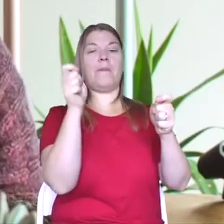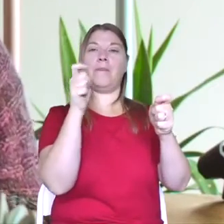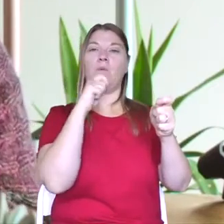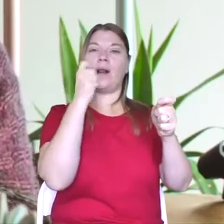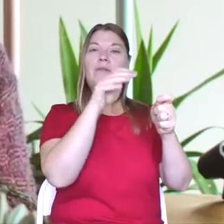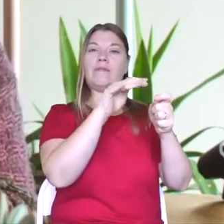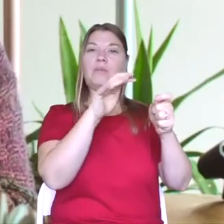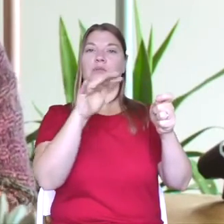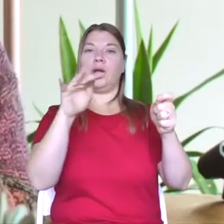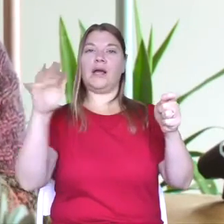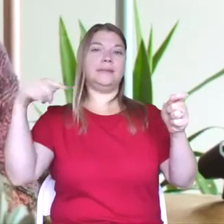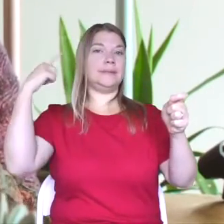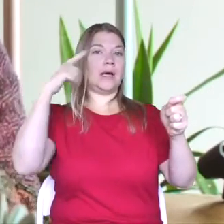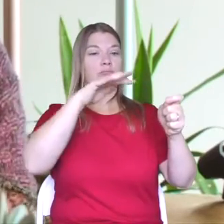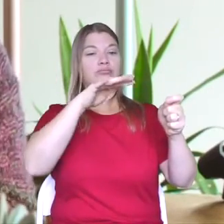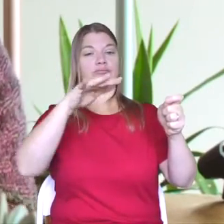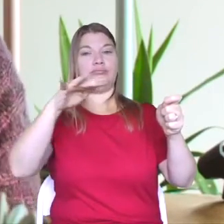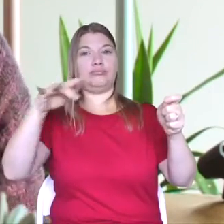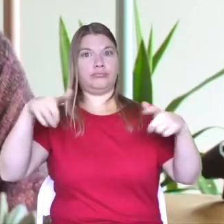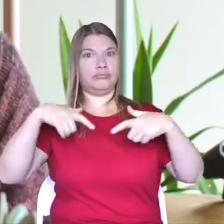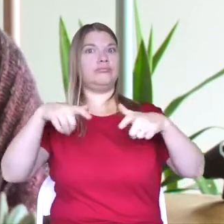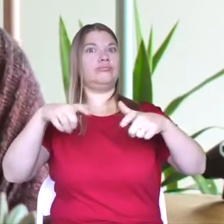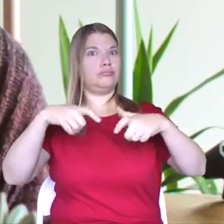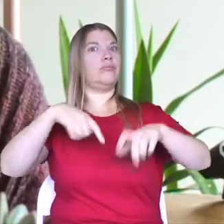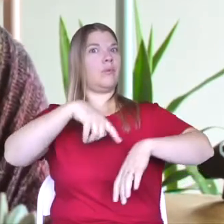lasts for some time, like this.